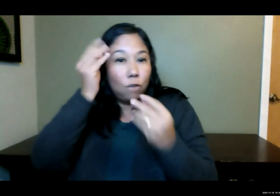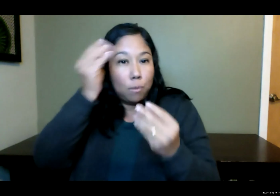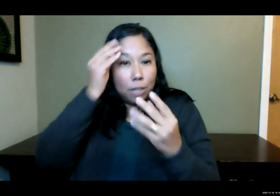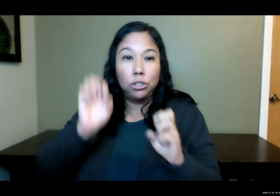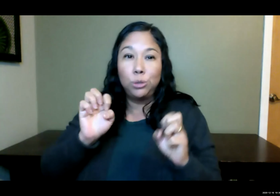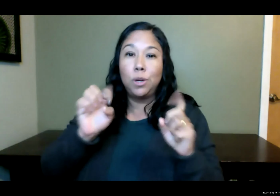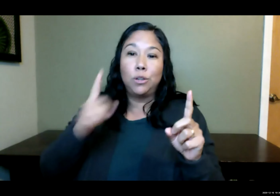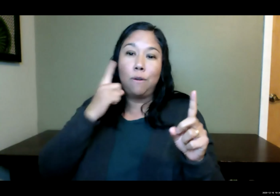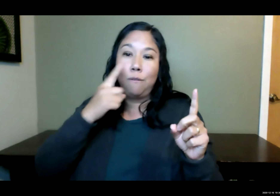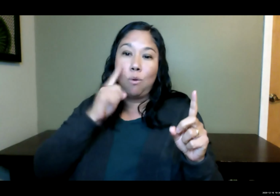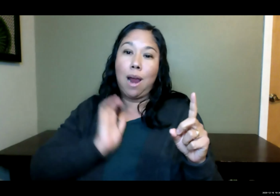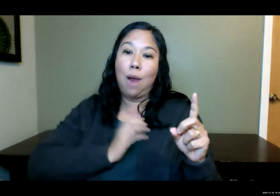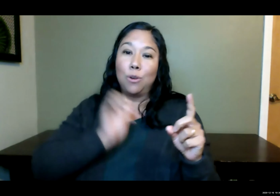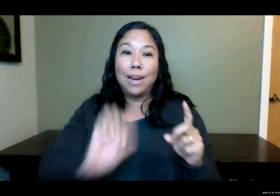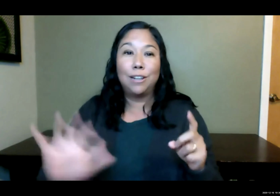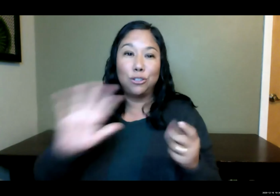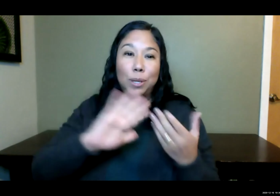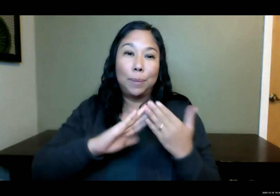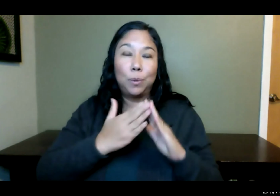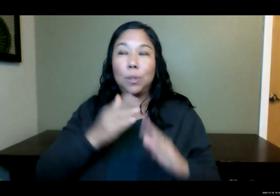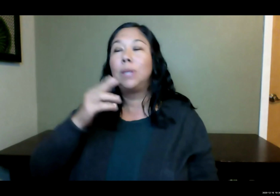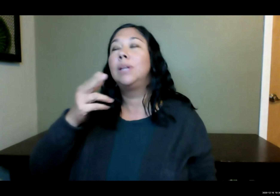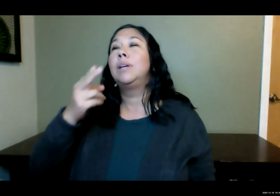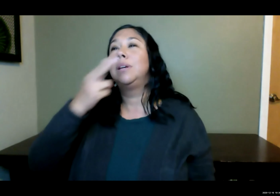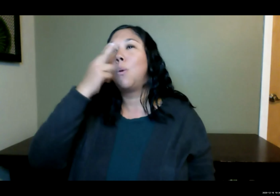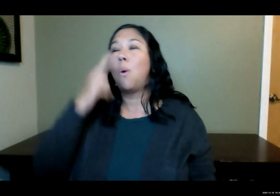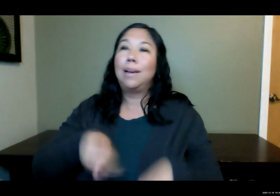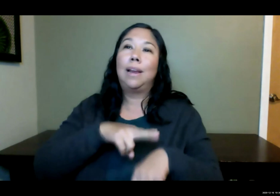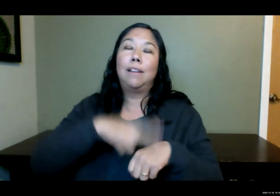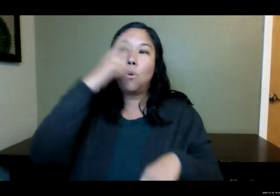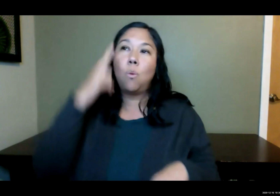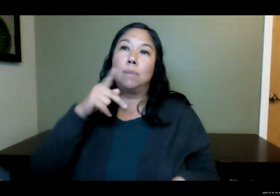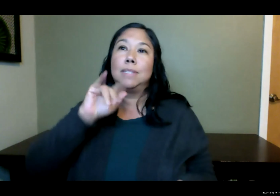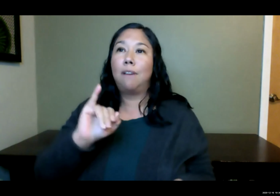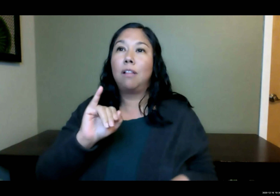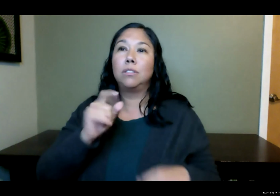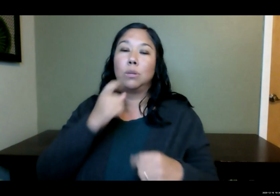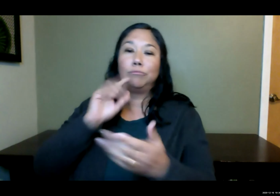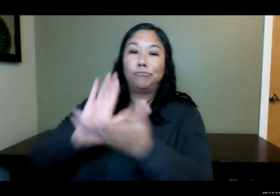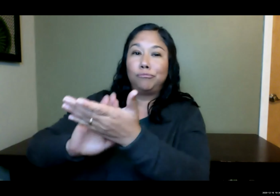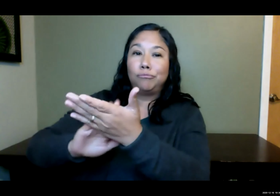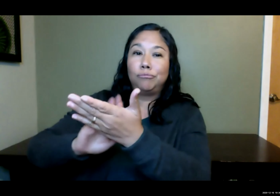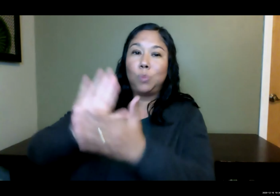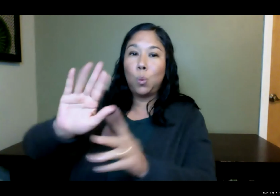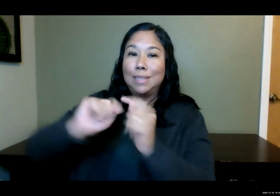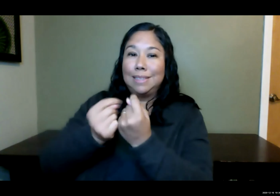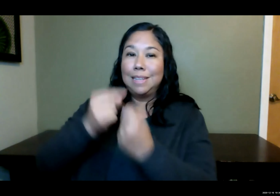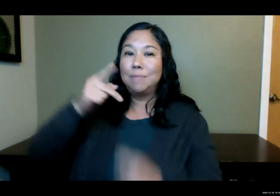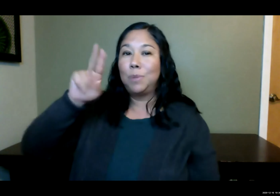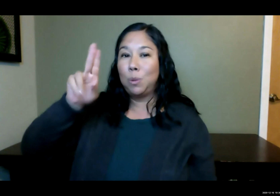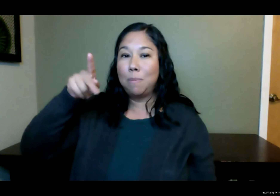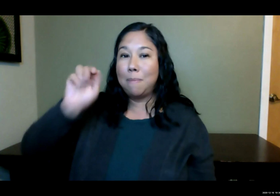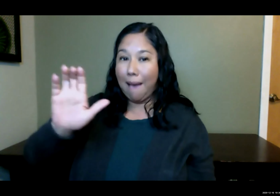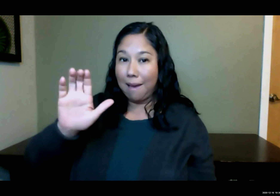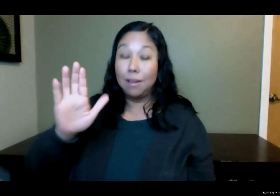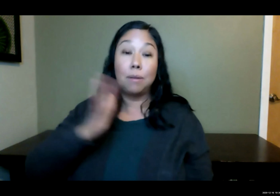our Asian American Native Hawaiian Pacific Islander community. So kudos to Margaret, Dominic, and the team out there at UPAC. My role